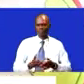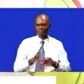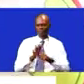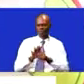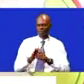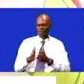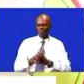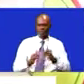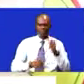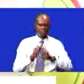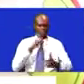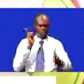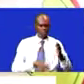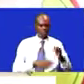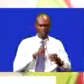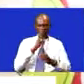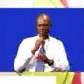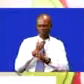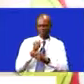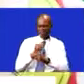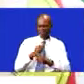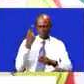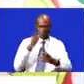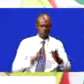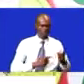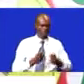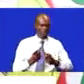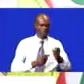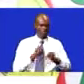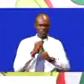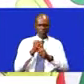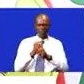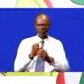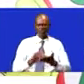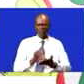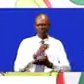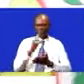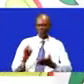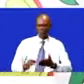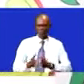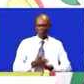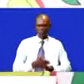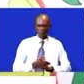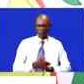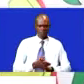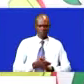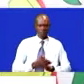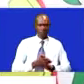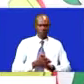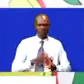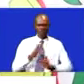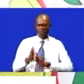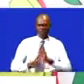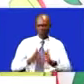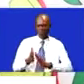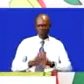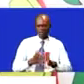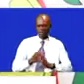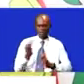that are to be implemented for the operationalization of the plans and program